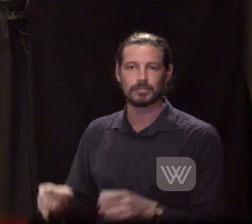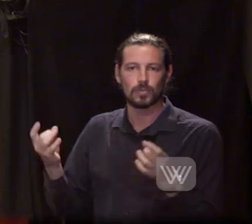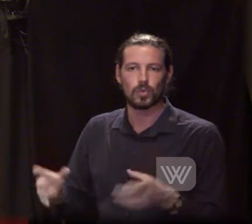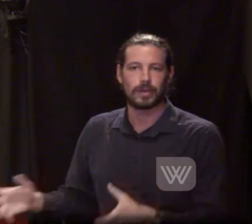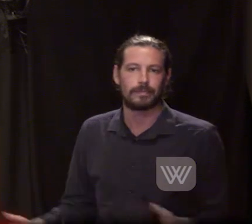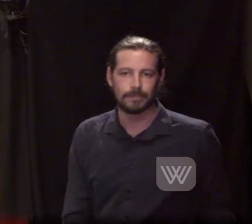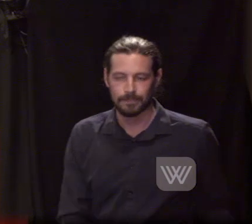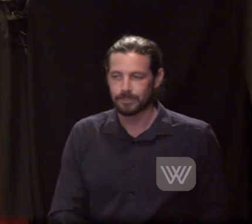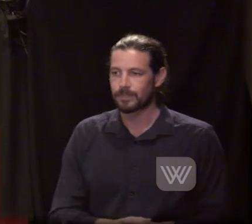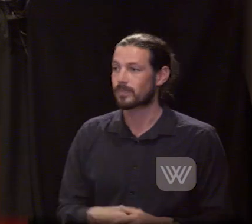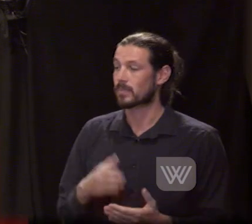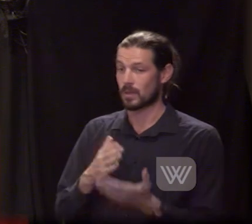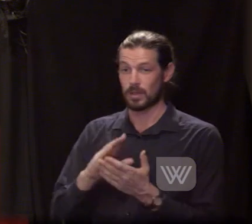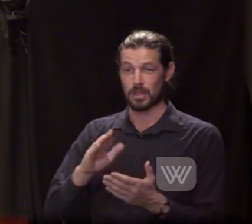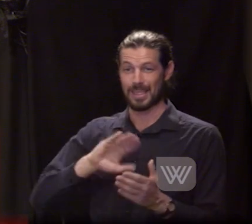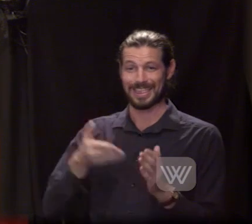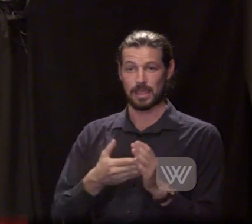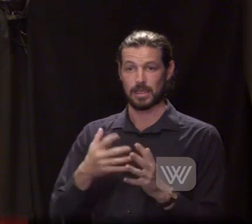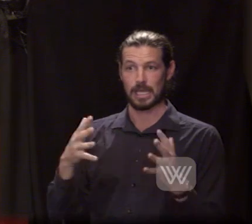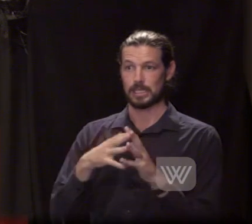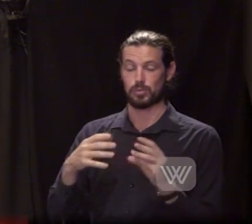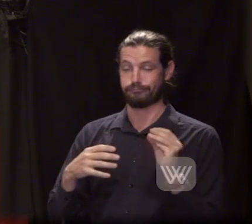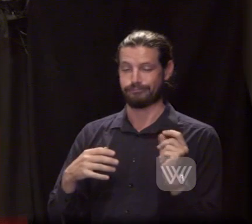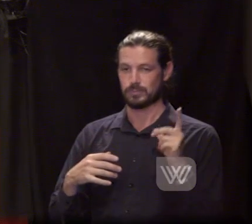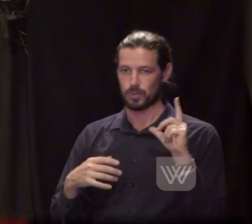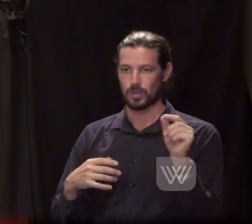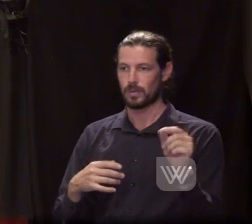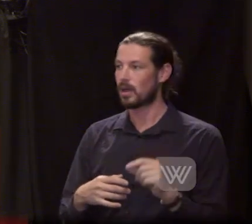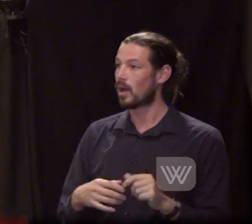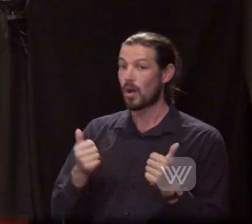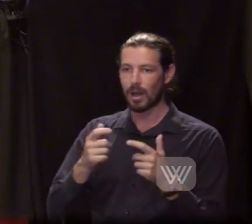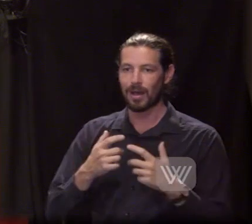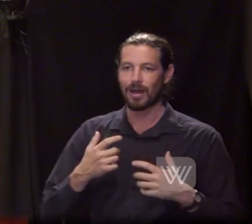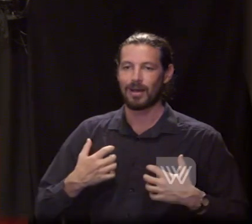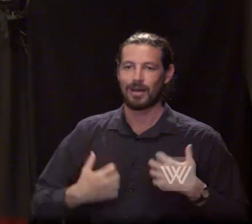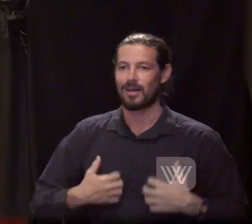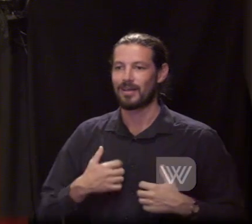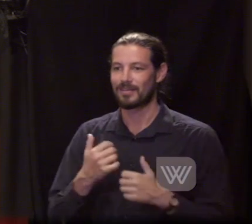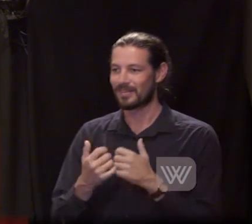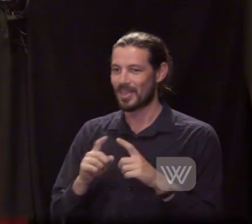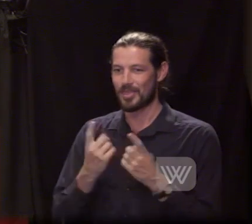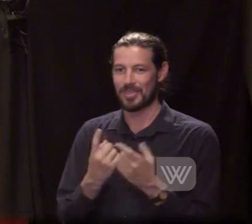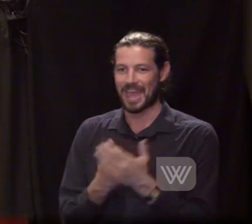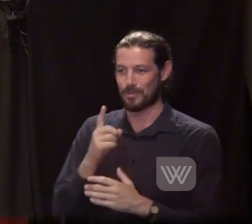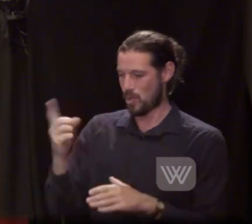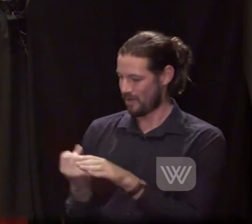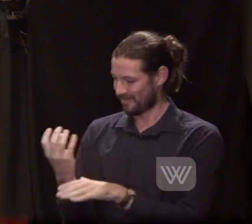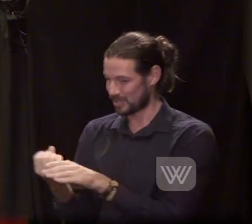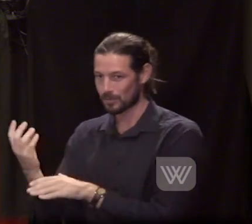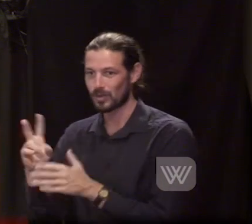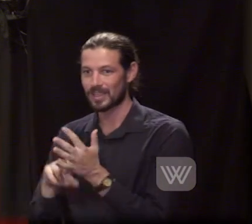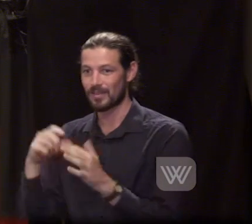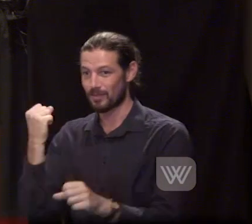And so time just flew by really quickly. The cool thing that happened was we got to harvest all our vegetables for final. And then we had like this giant pile